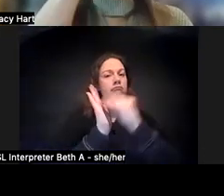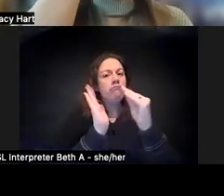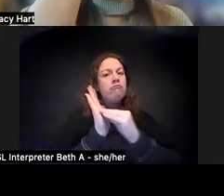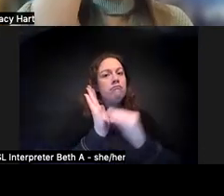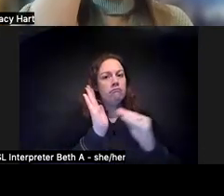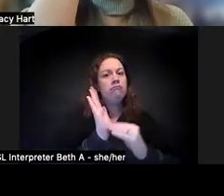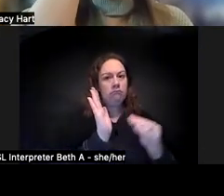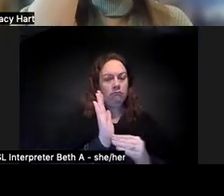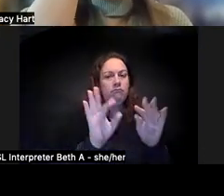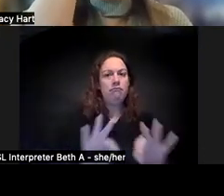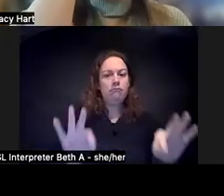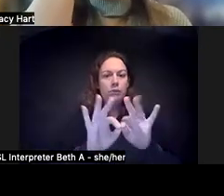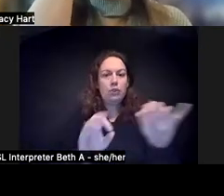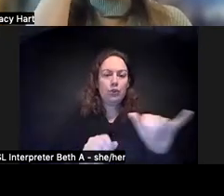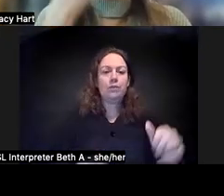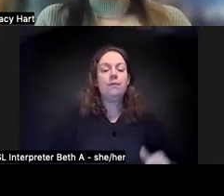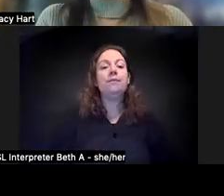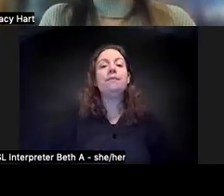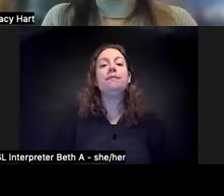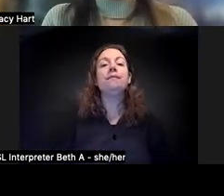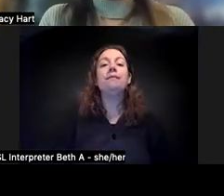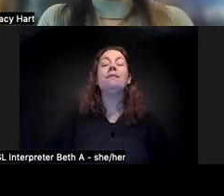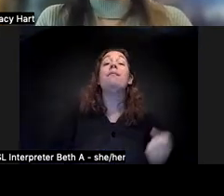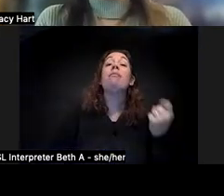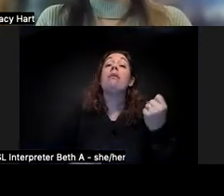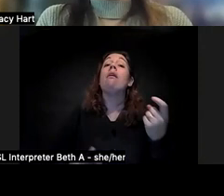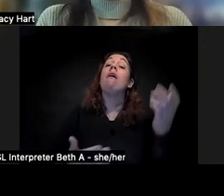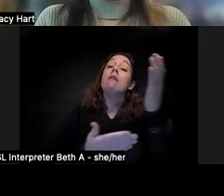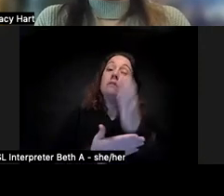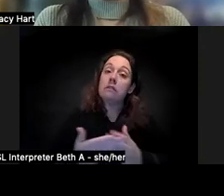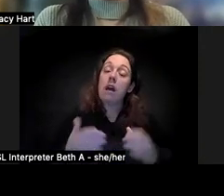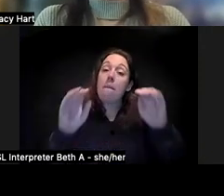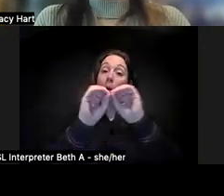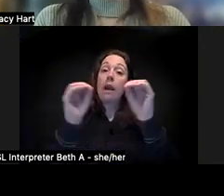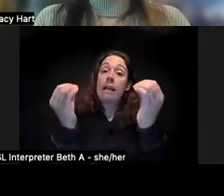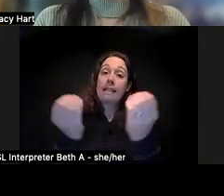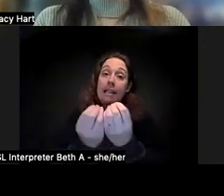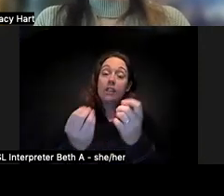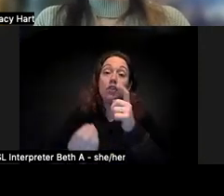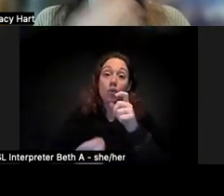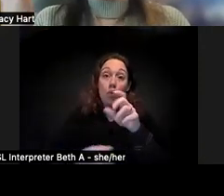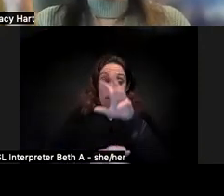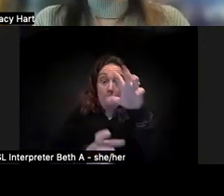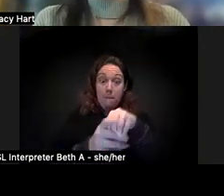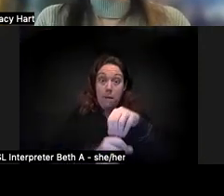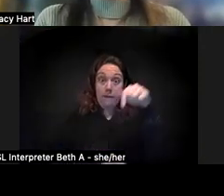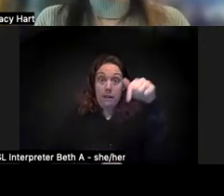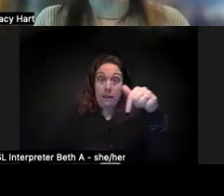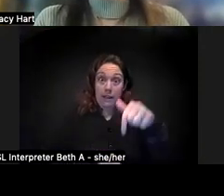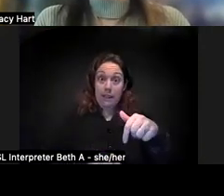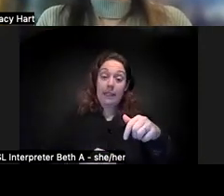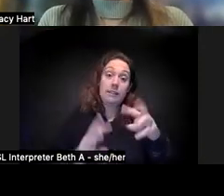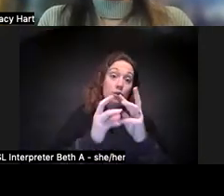Of course, some of the organizations participating in this might be